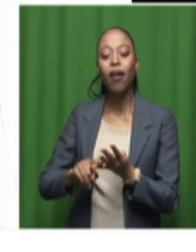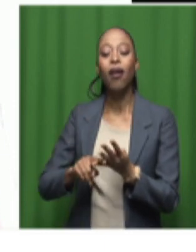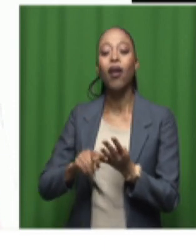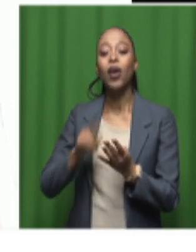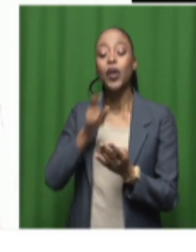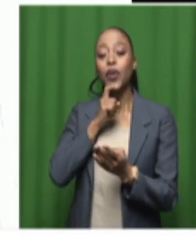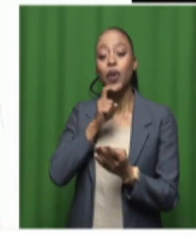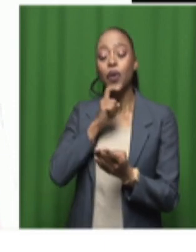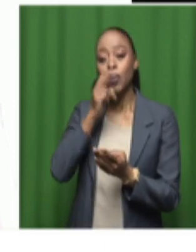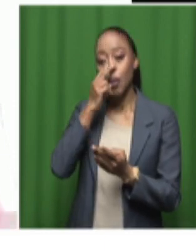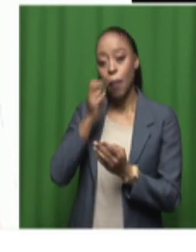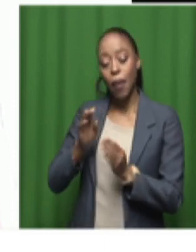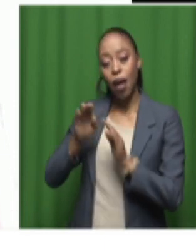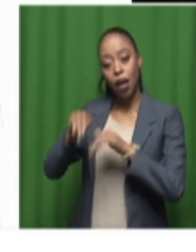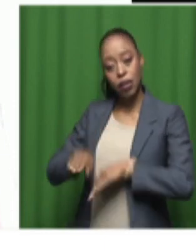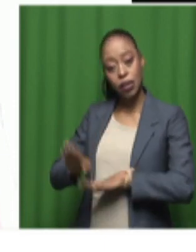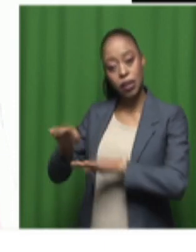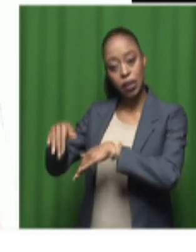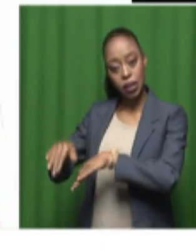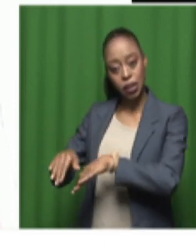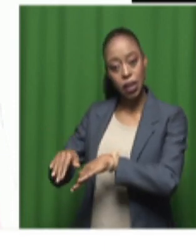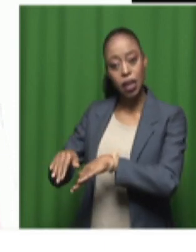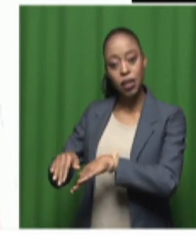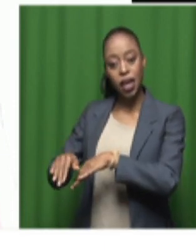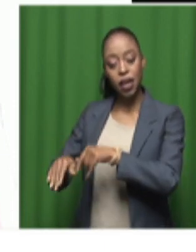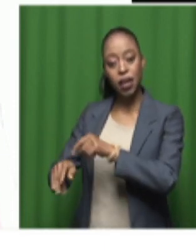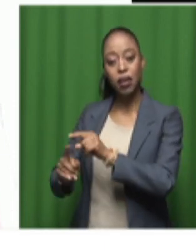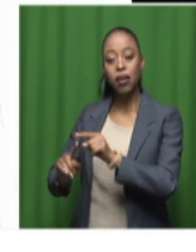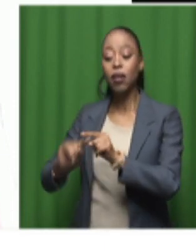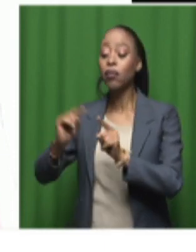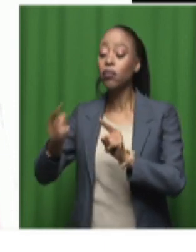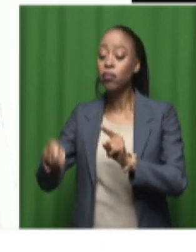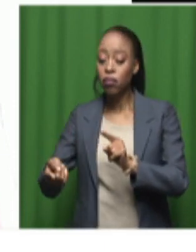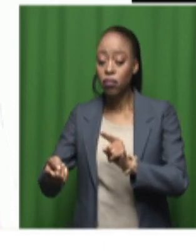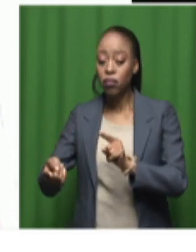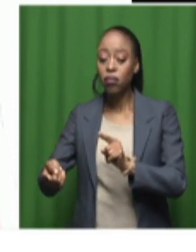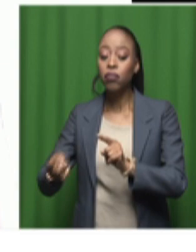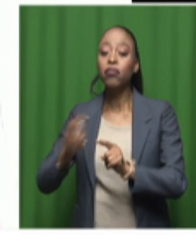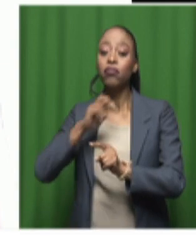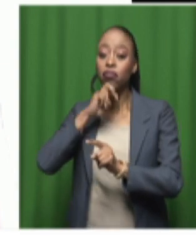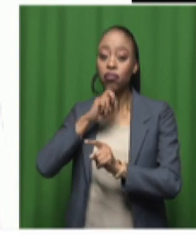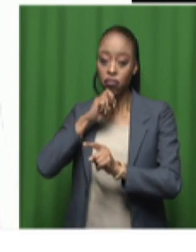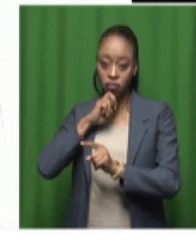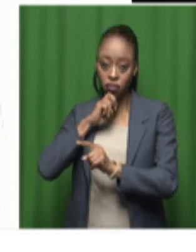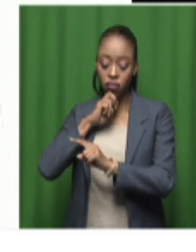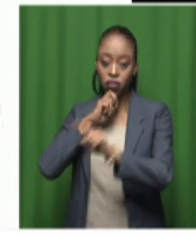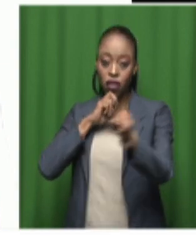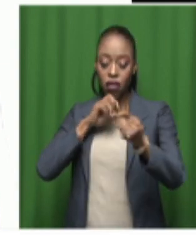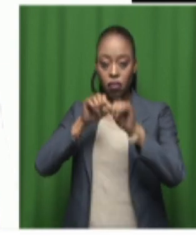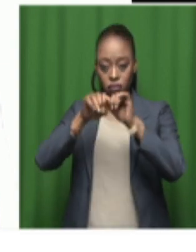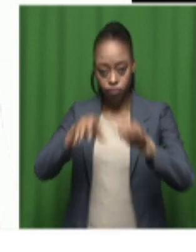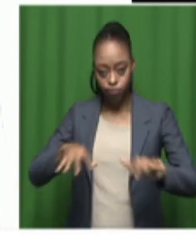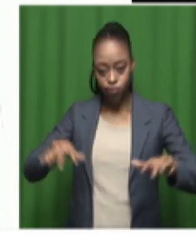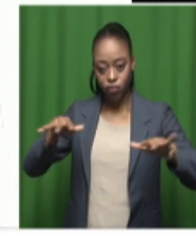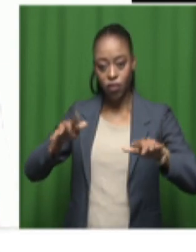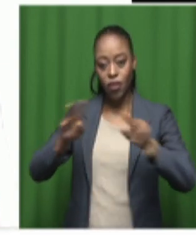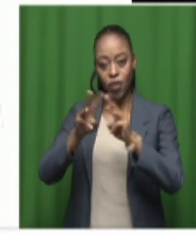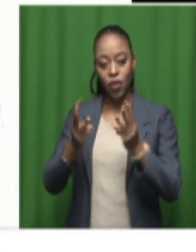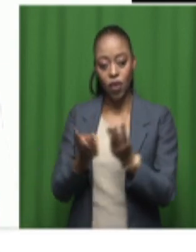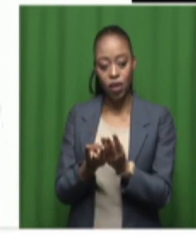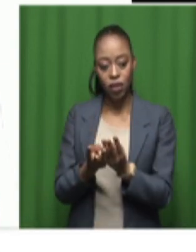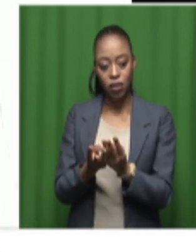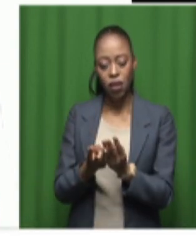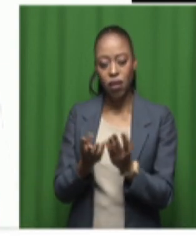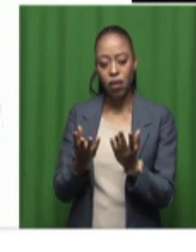Sea through Turkey onto the global market. So that's kind of relieved the global markets. That has also led to